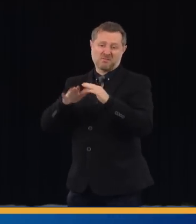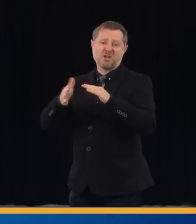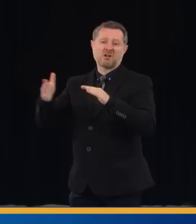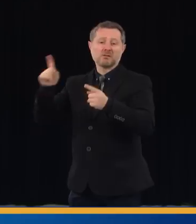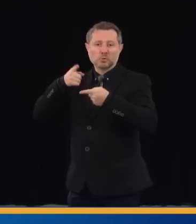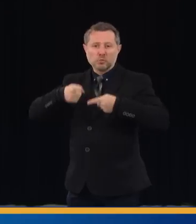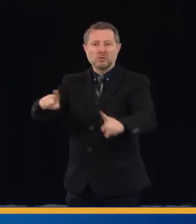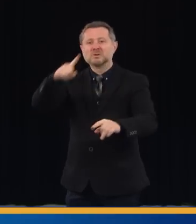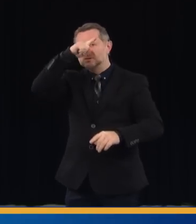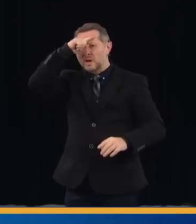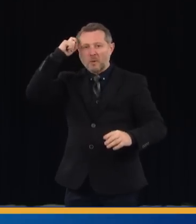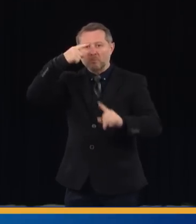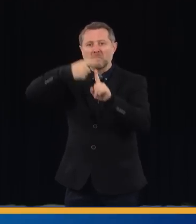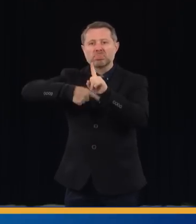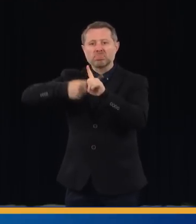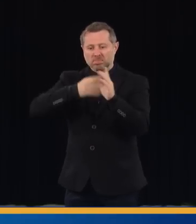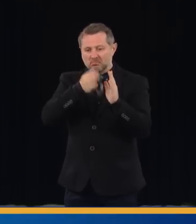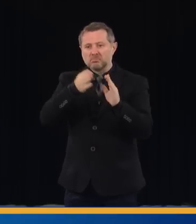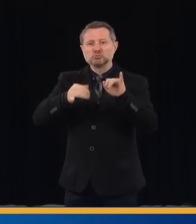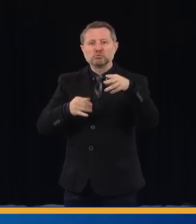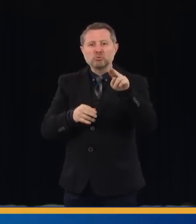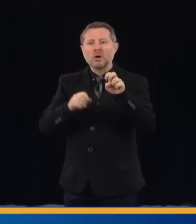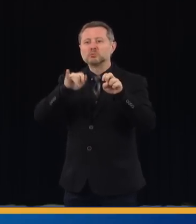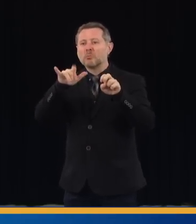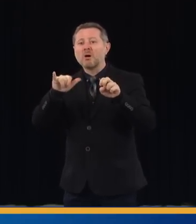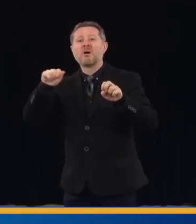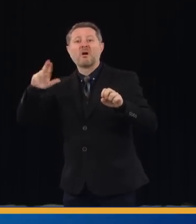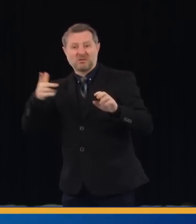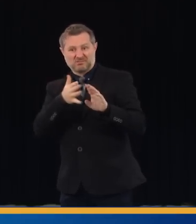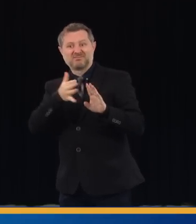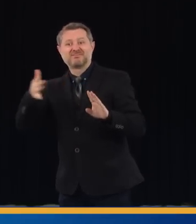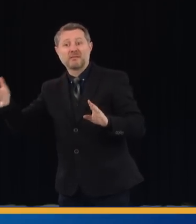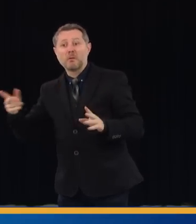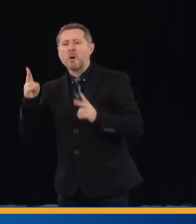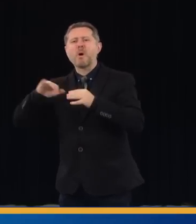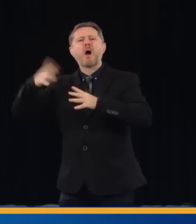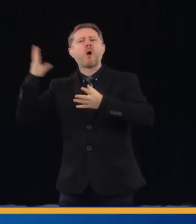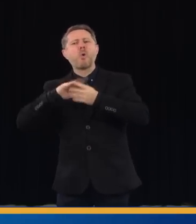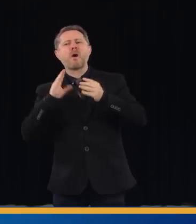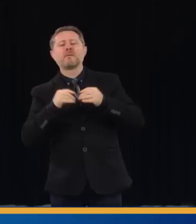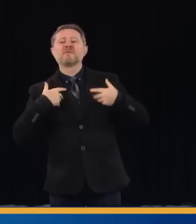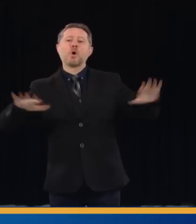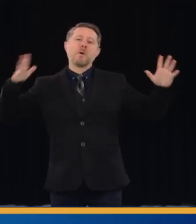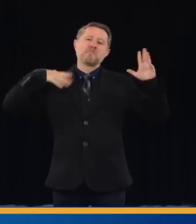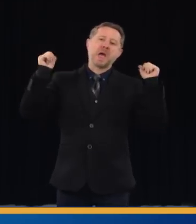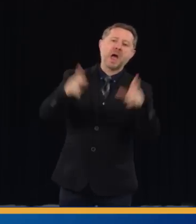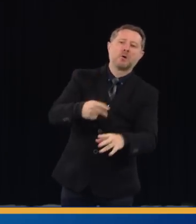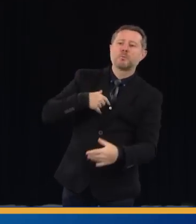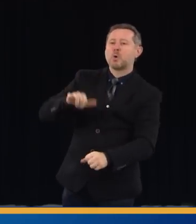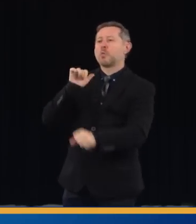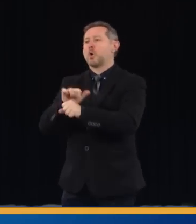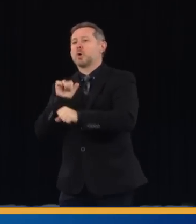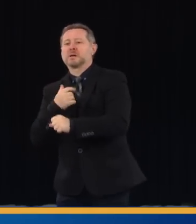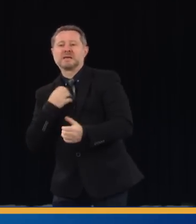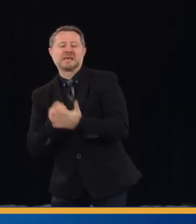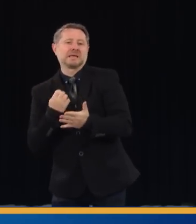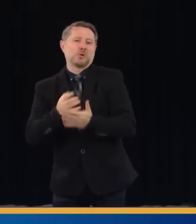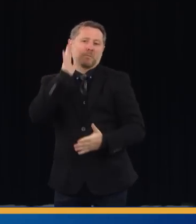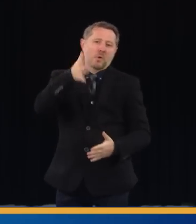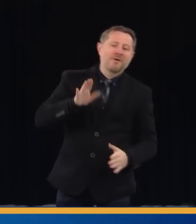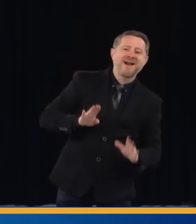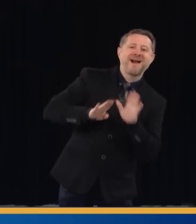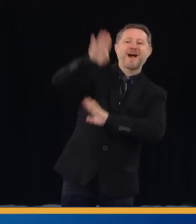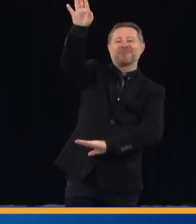Now, other people talk about getting back to work, starting the economy, April,